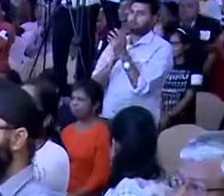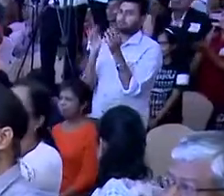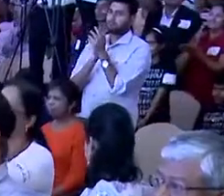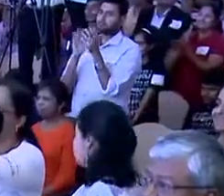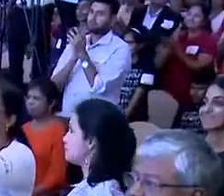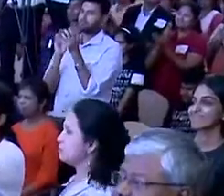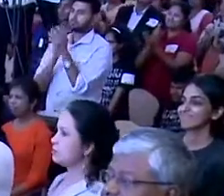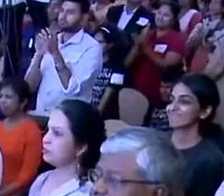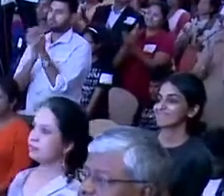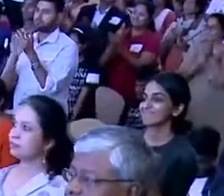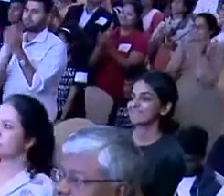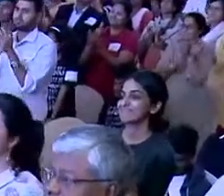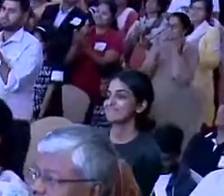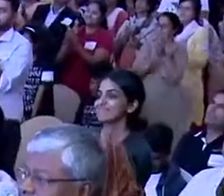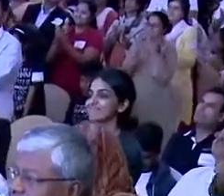thank you so much.